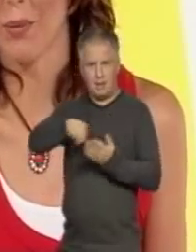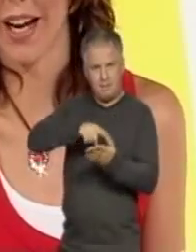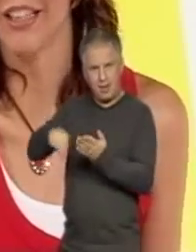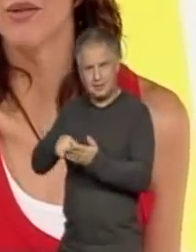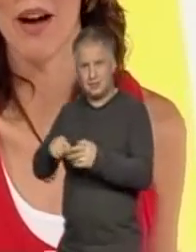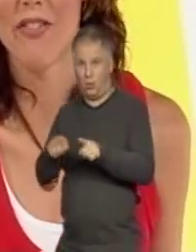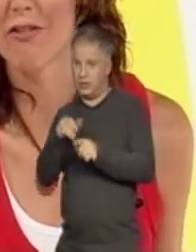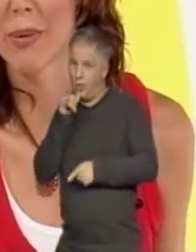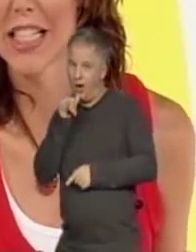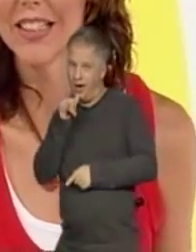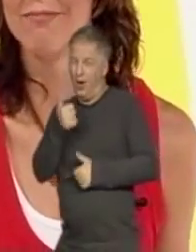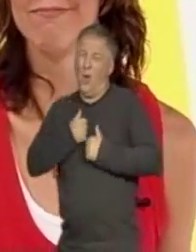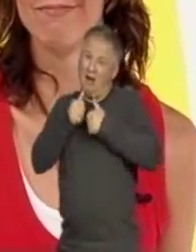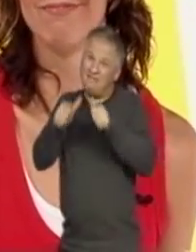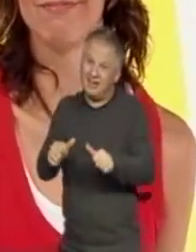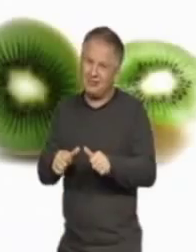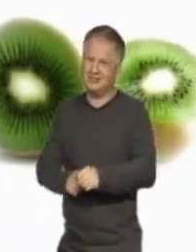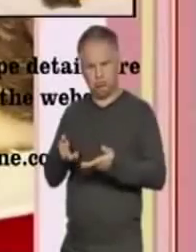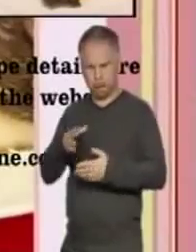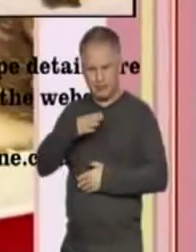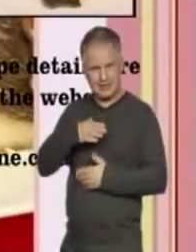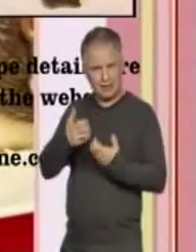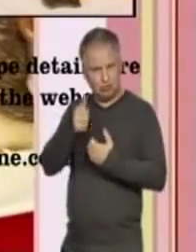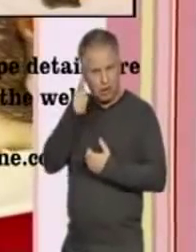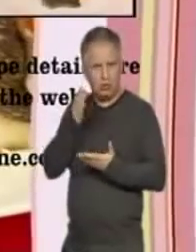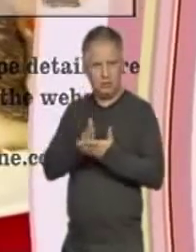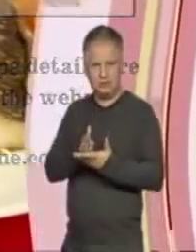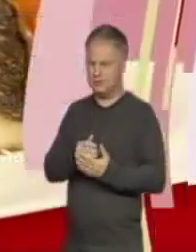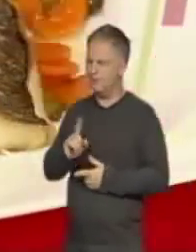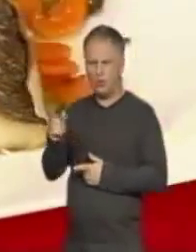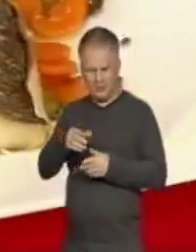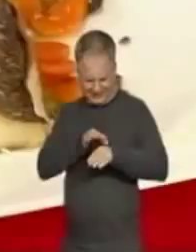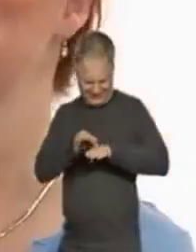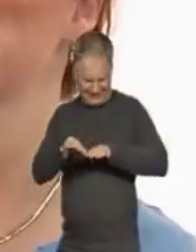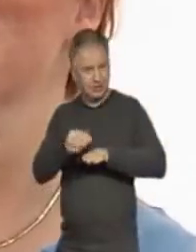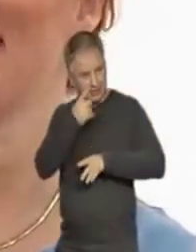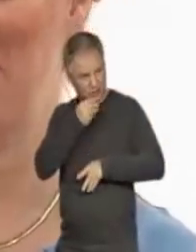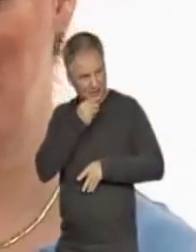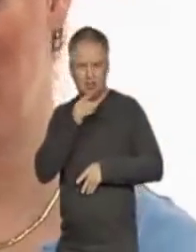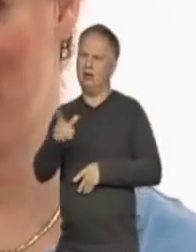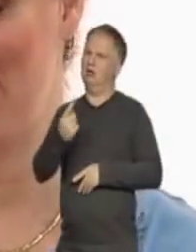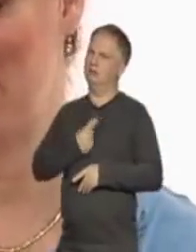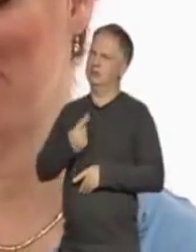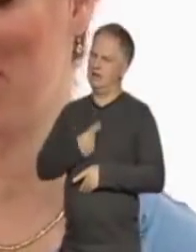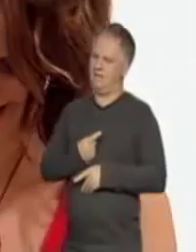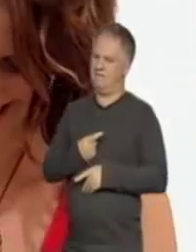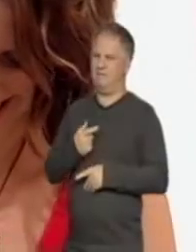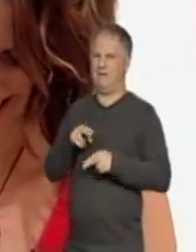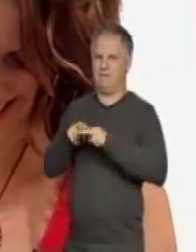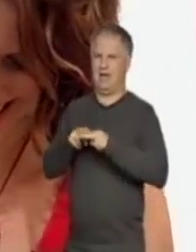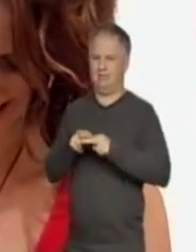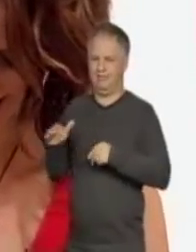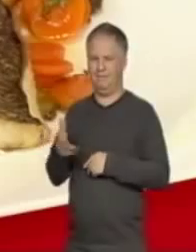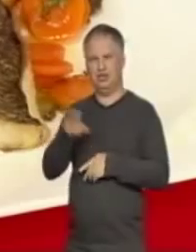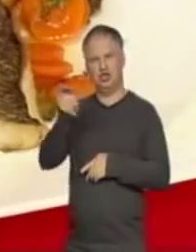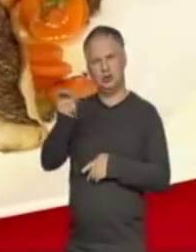open the wine. My favourite bit. Now, do you eat the skin on fish? I eat the skin on fish. I come from a background of a fish and chip shop, so